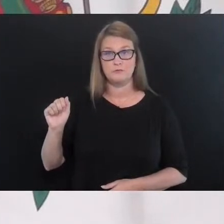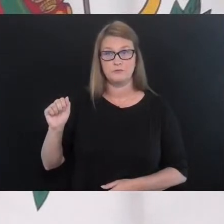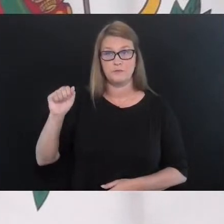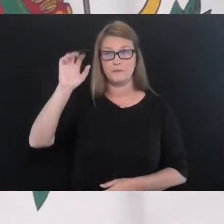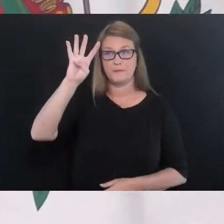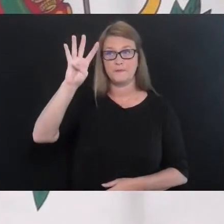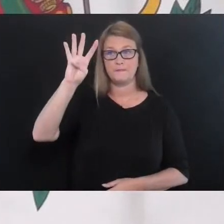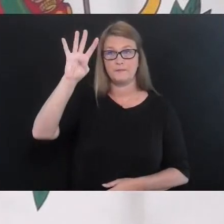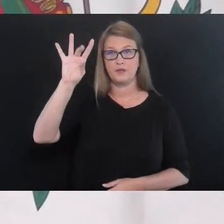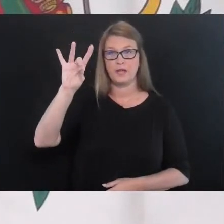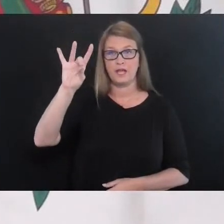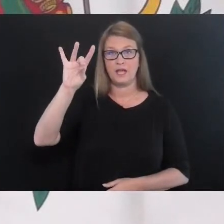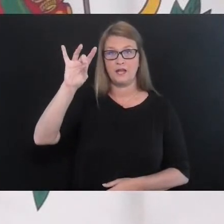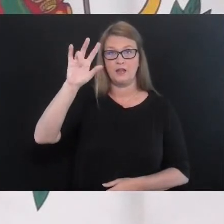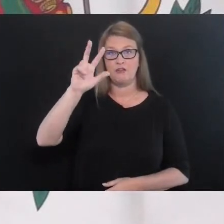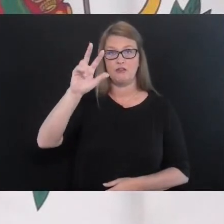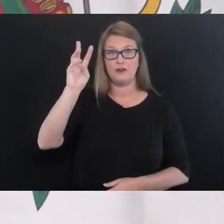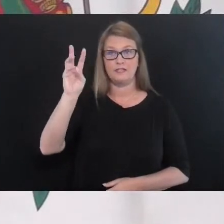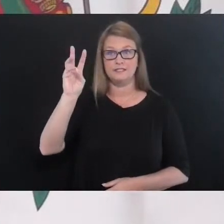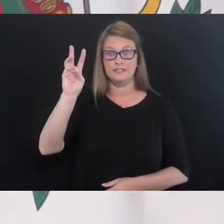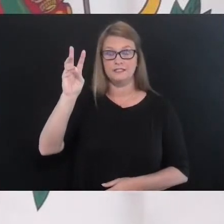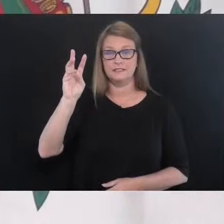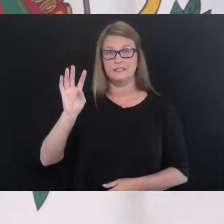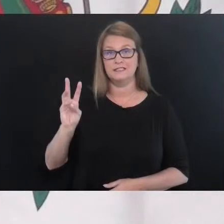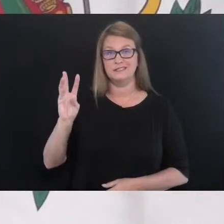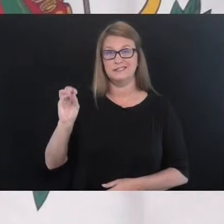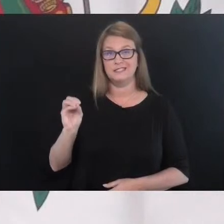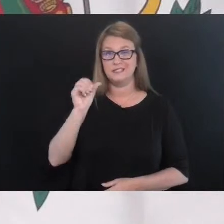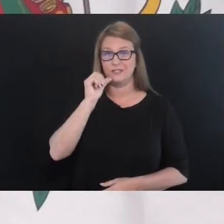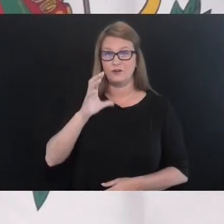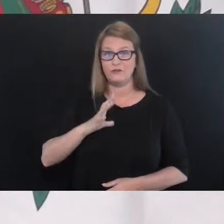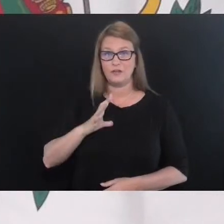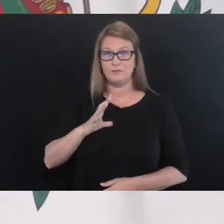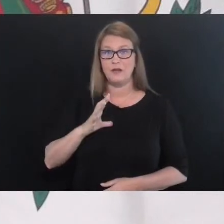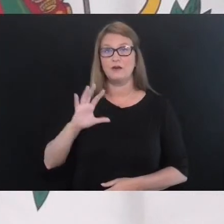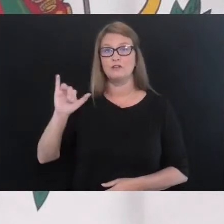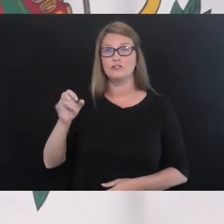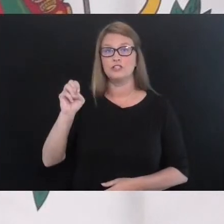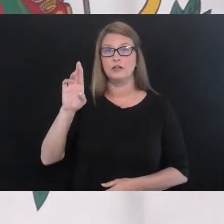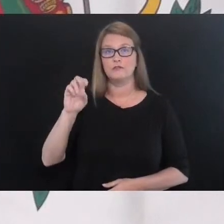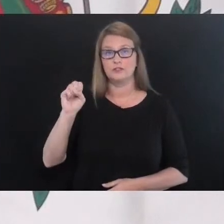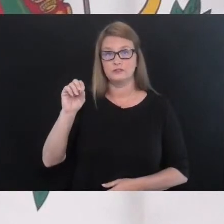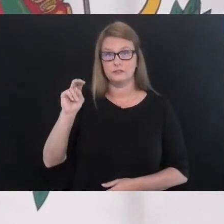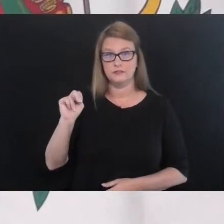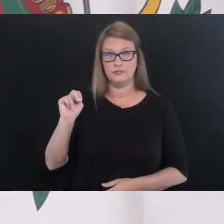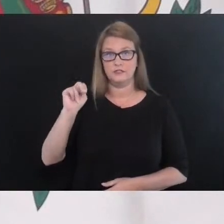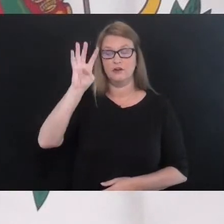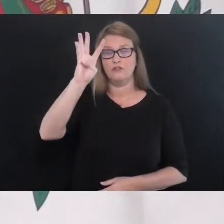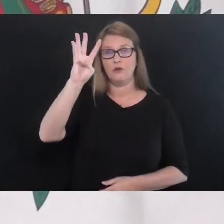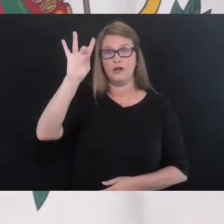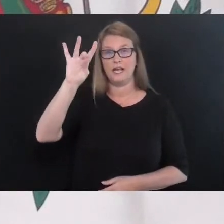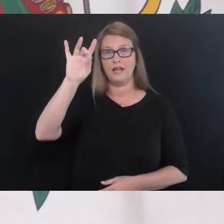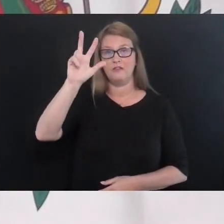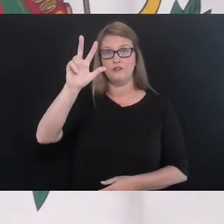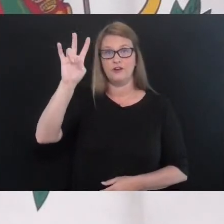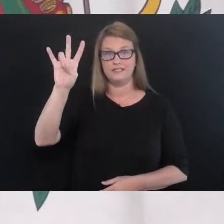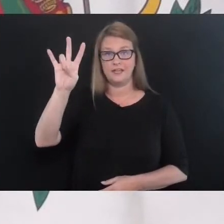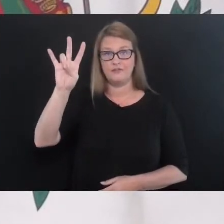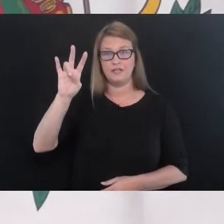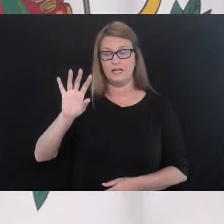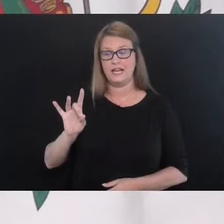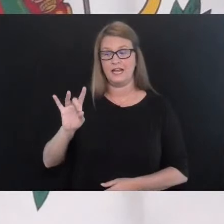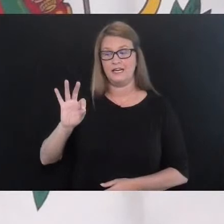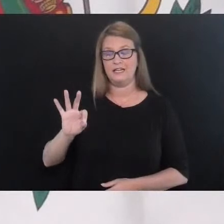The 4,836th death, a 60-year-old female from Jefferson County. The 4,837th death,